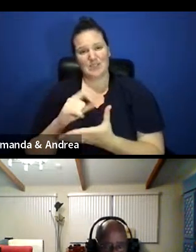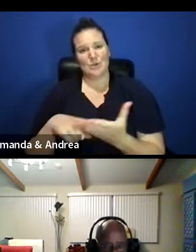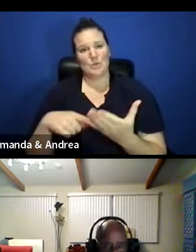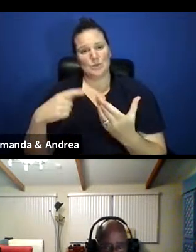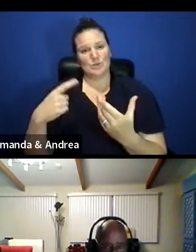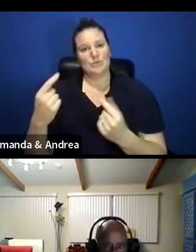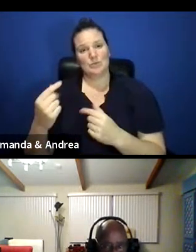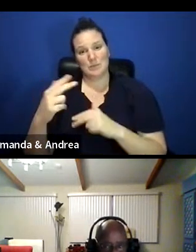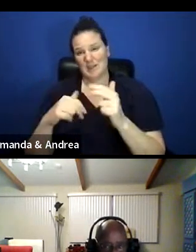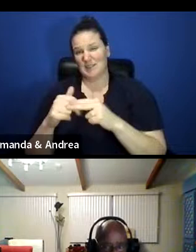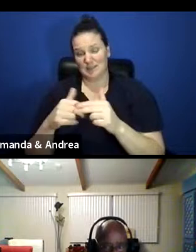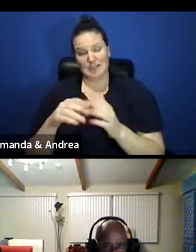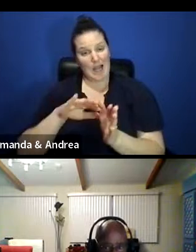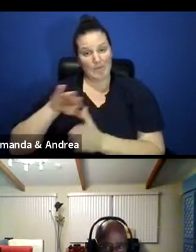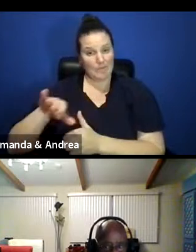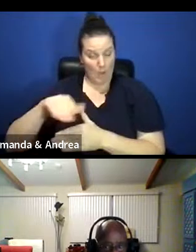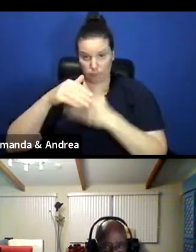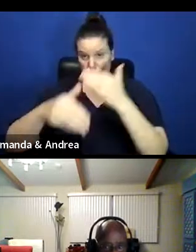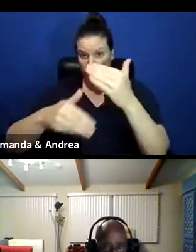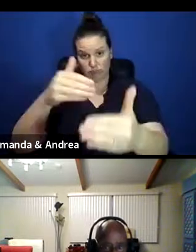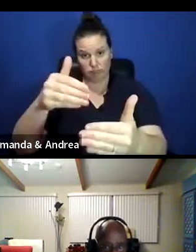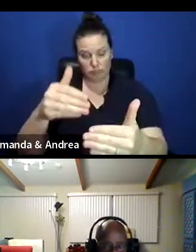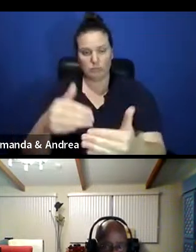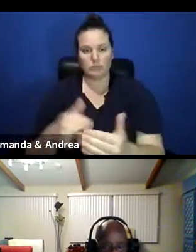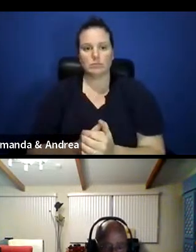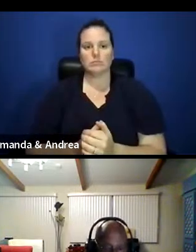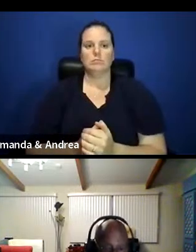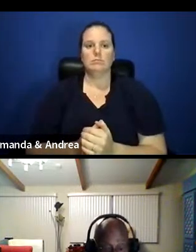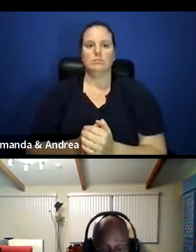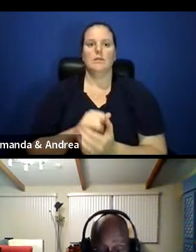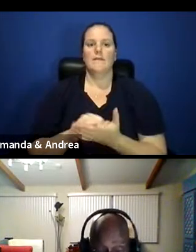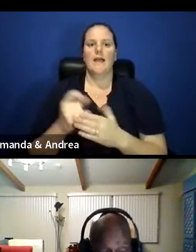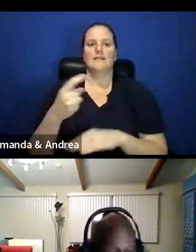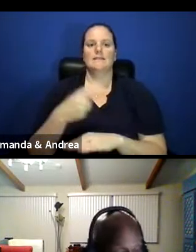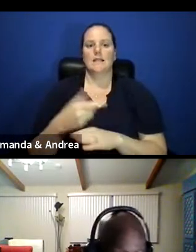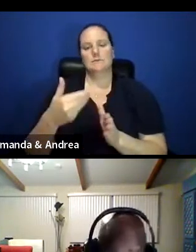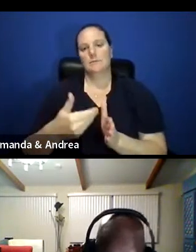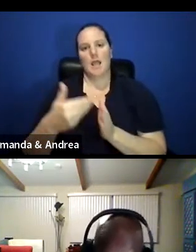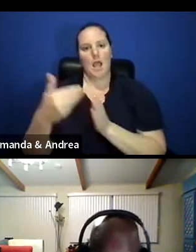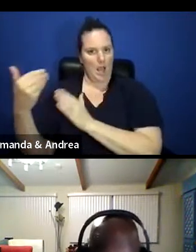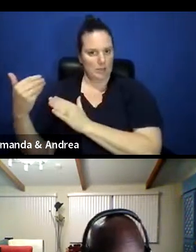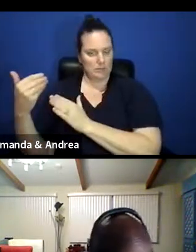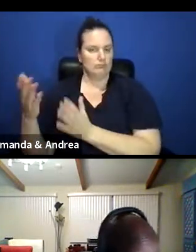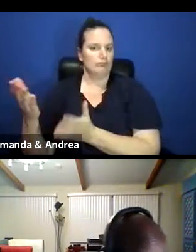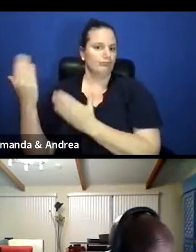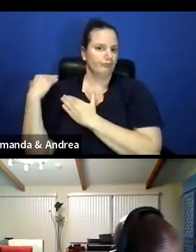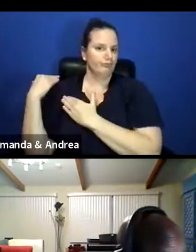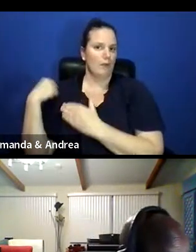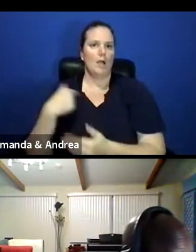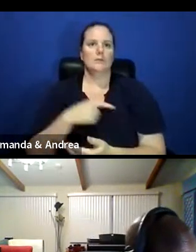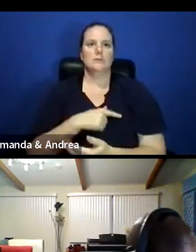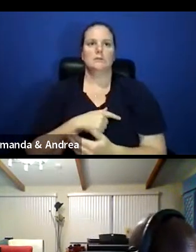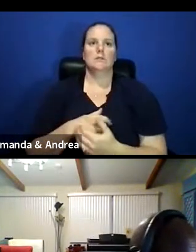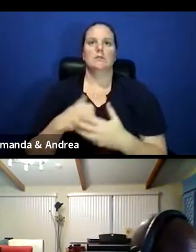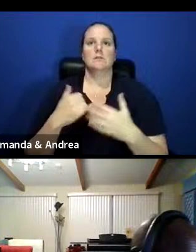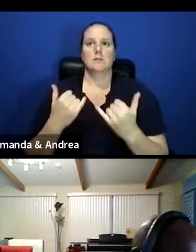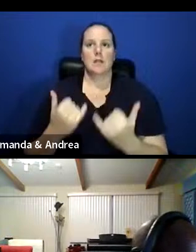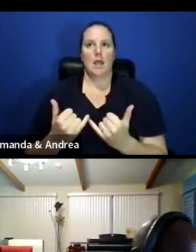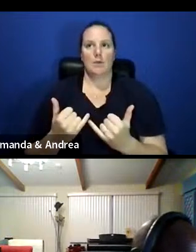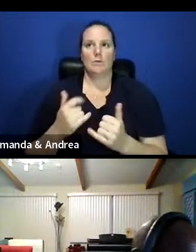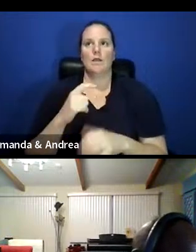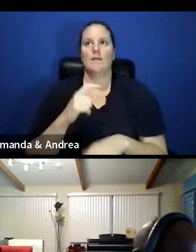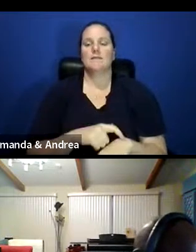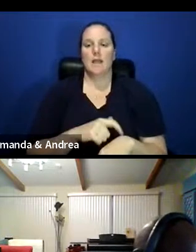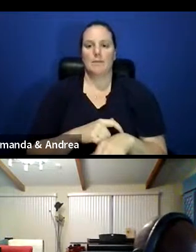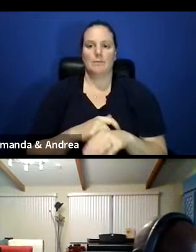get out of our way, let's go. Those days are behind us. We are now in this period